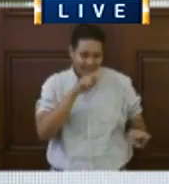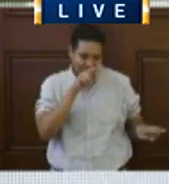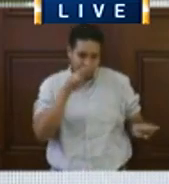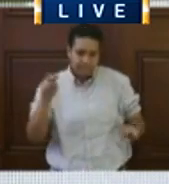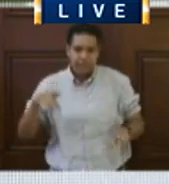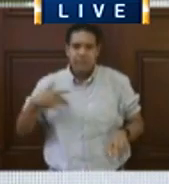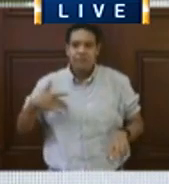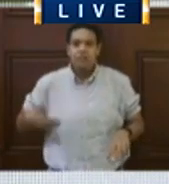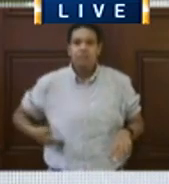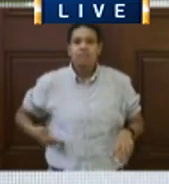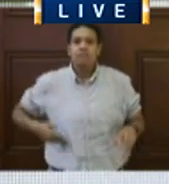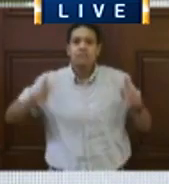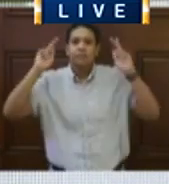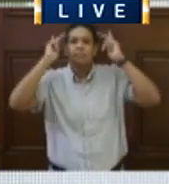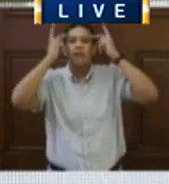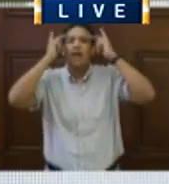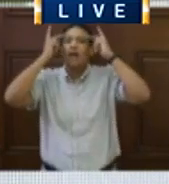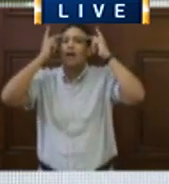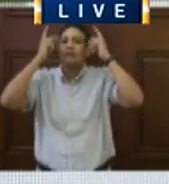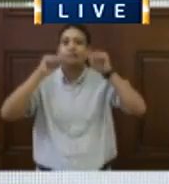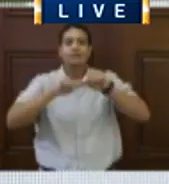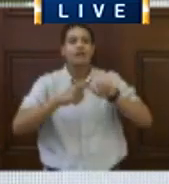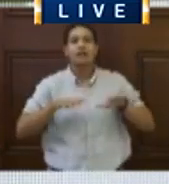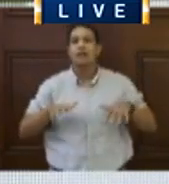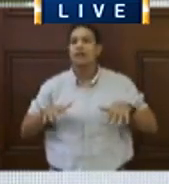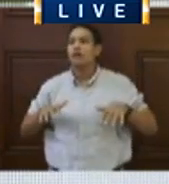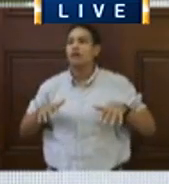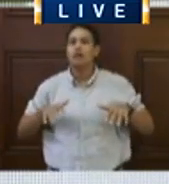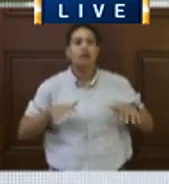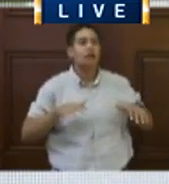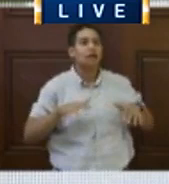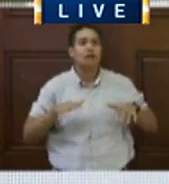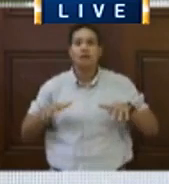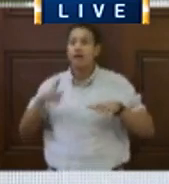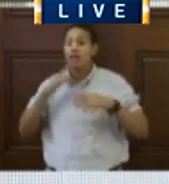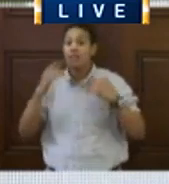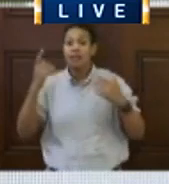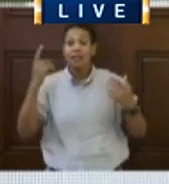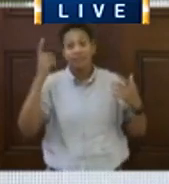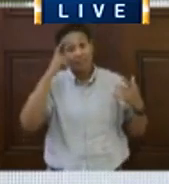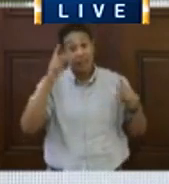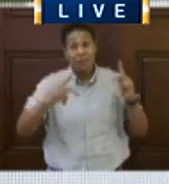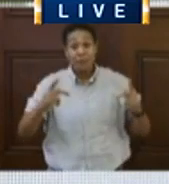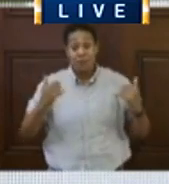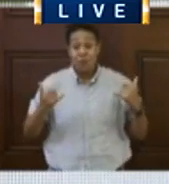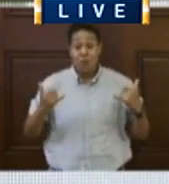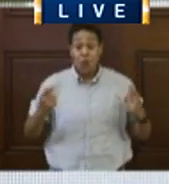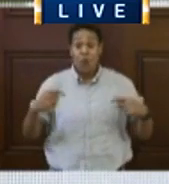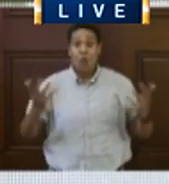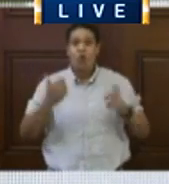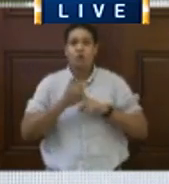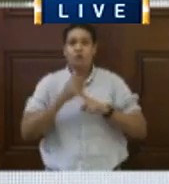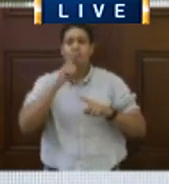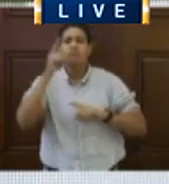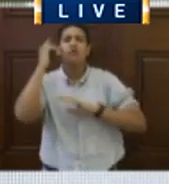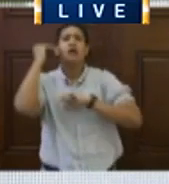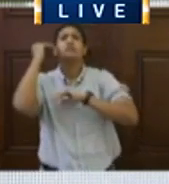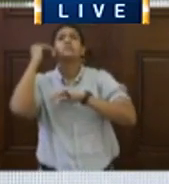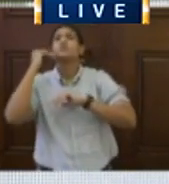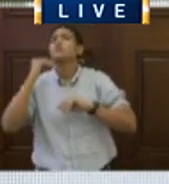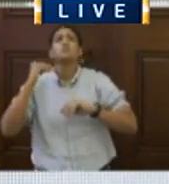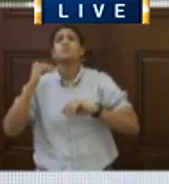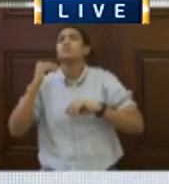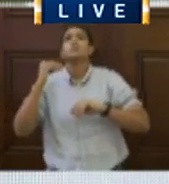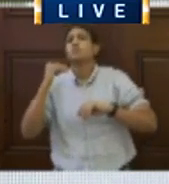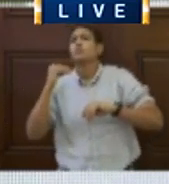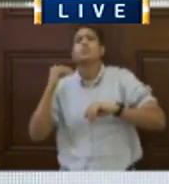panic. I think people are now resigned to the expectation that there will